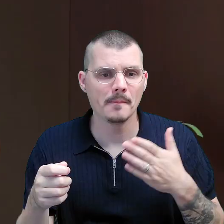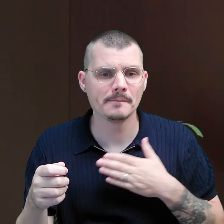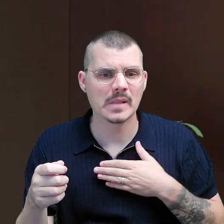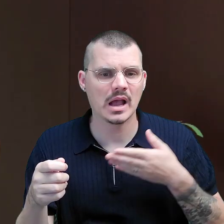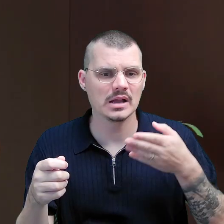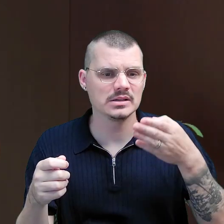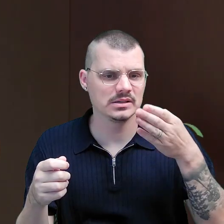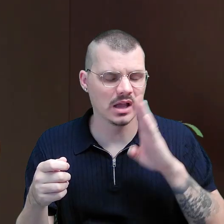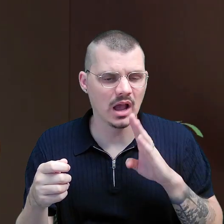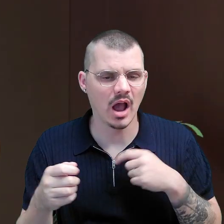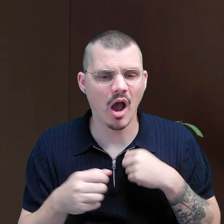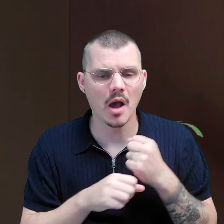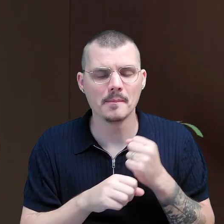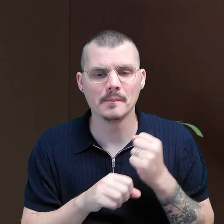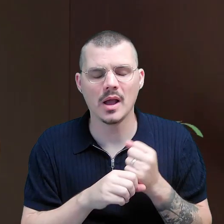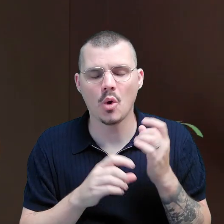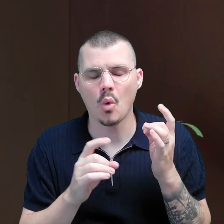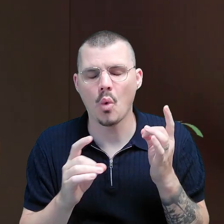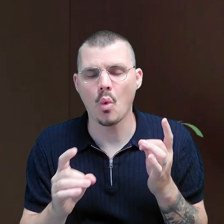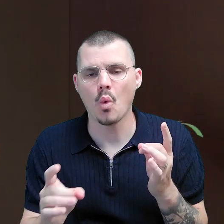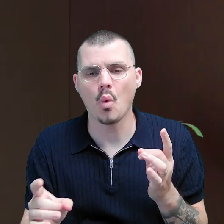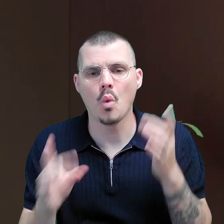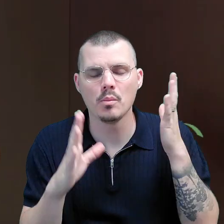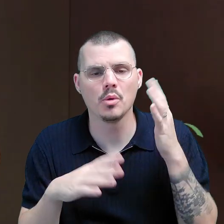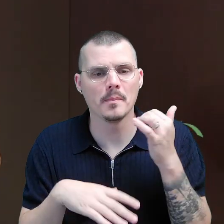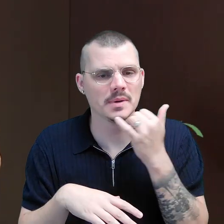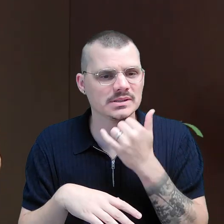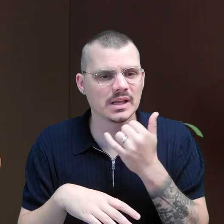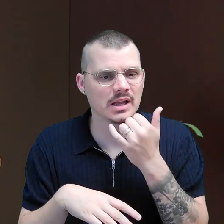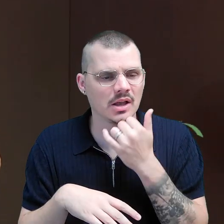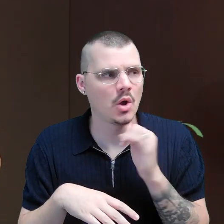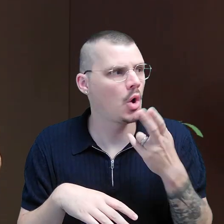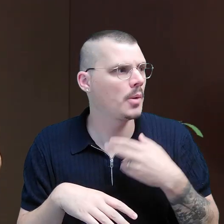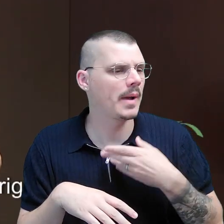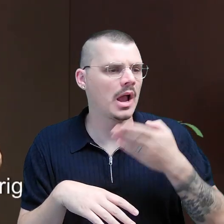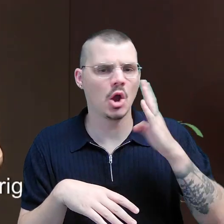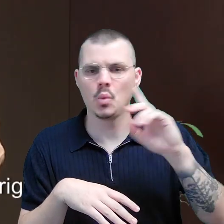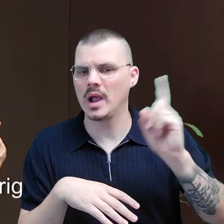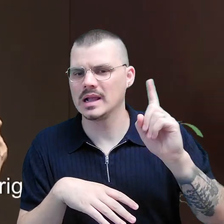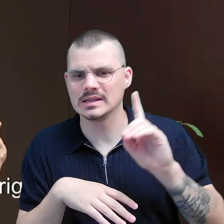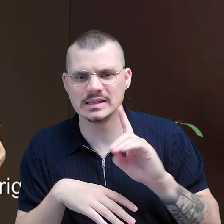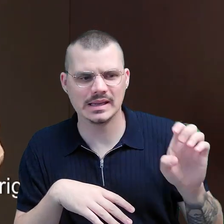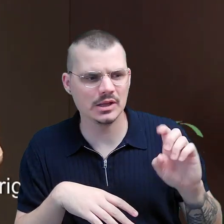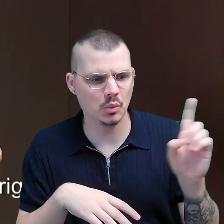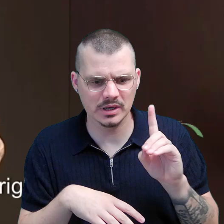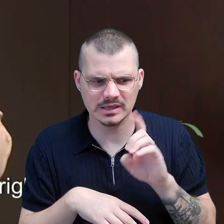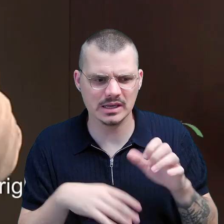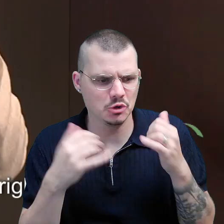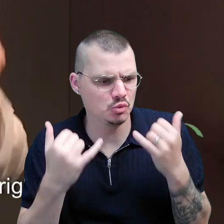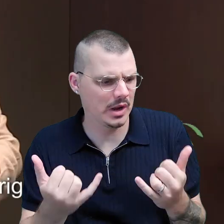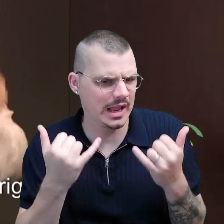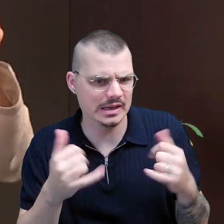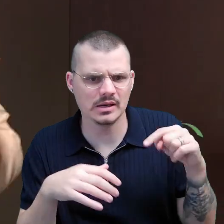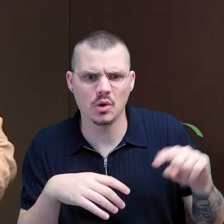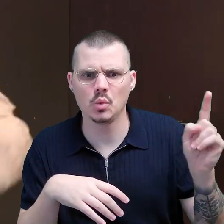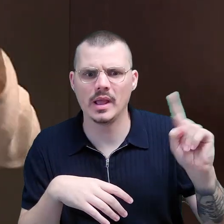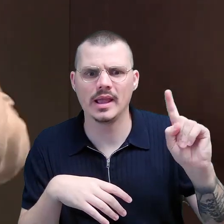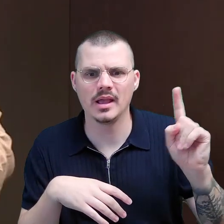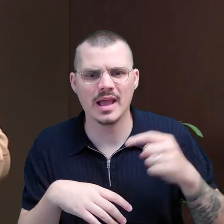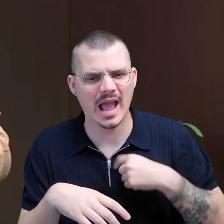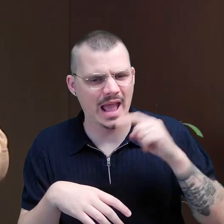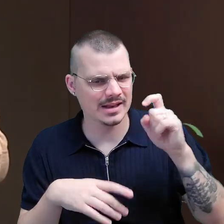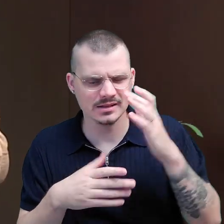my God, I have made a horrible mistake. Oh my God, where's Dee? Where is she right